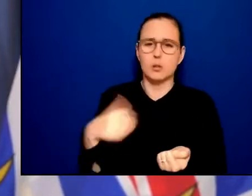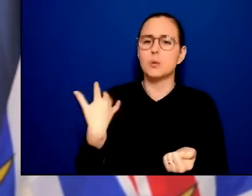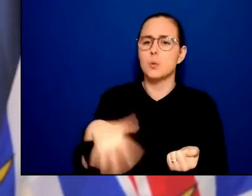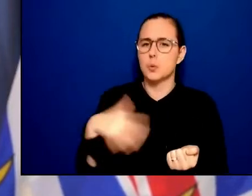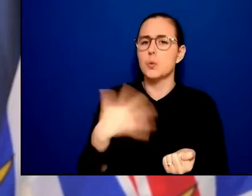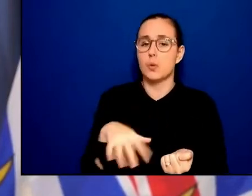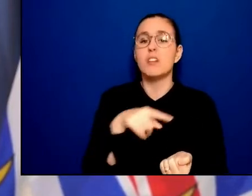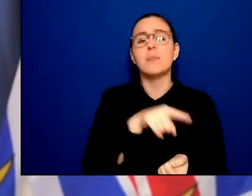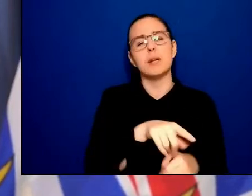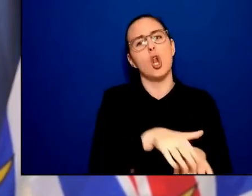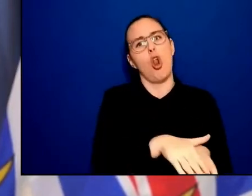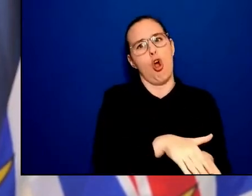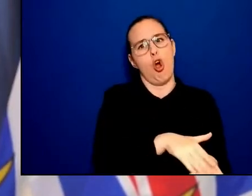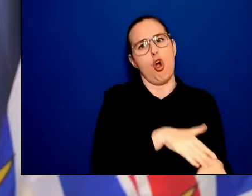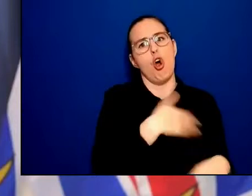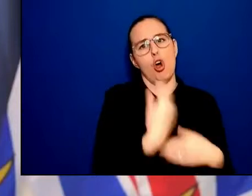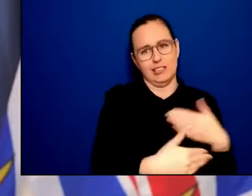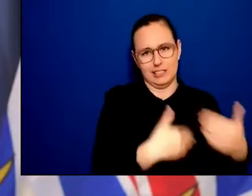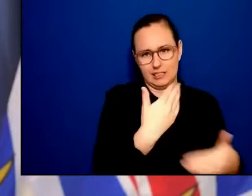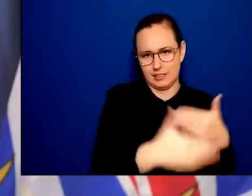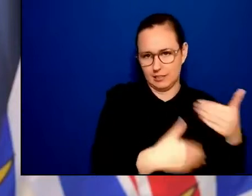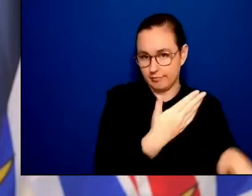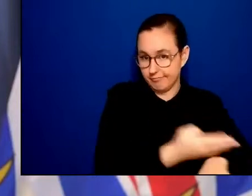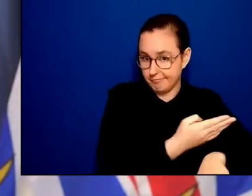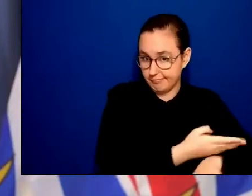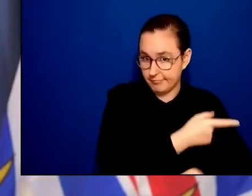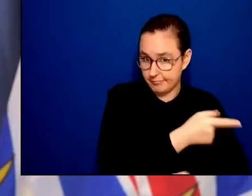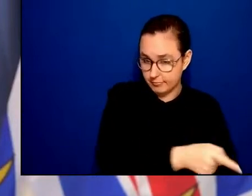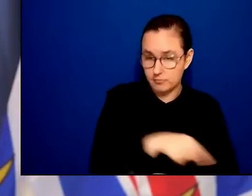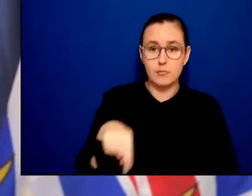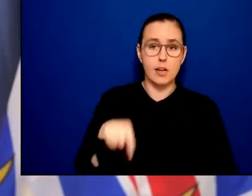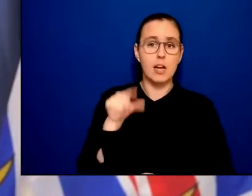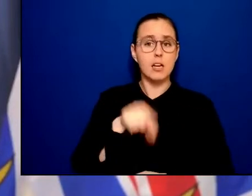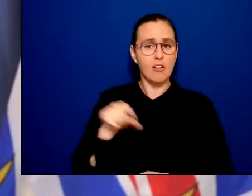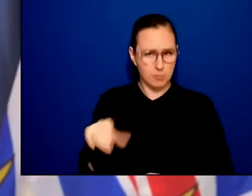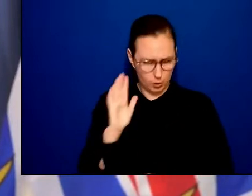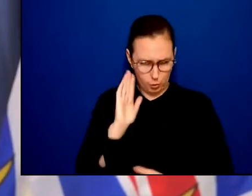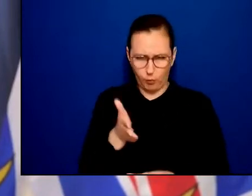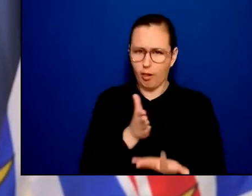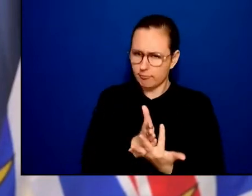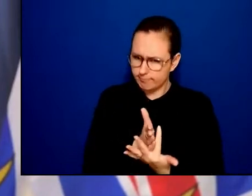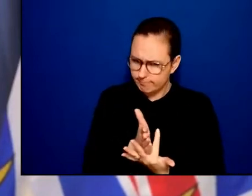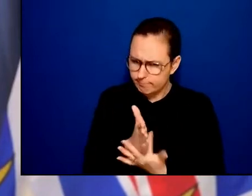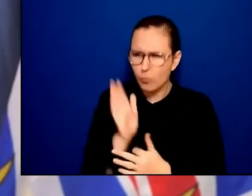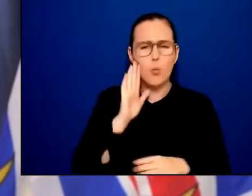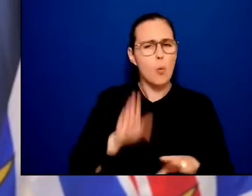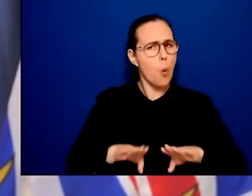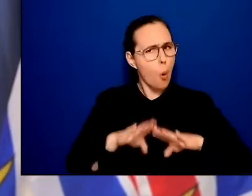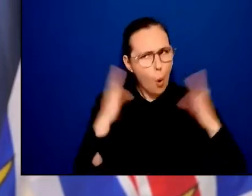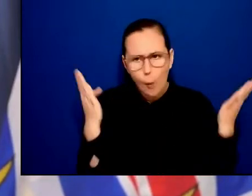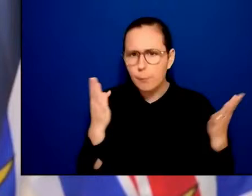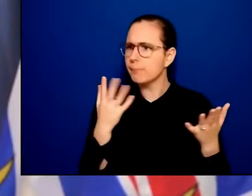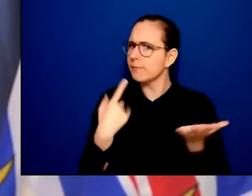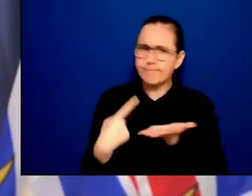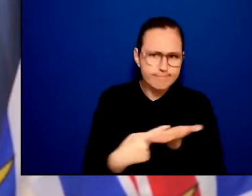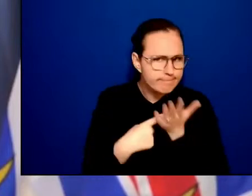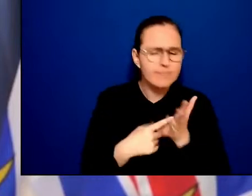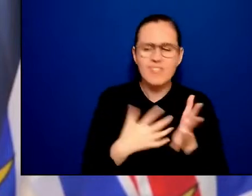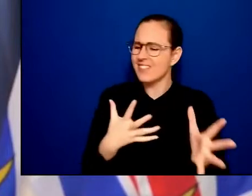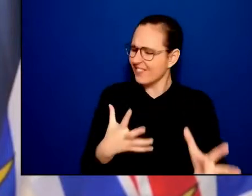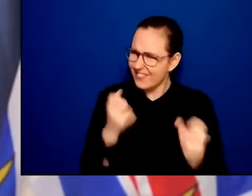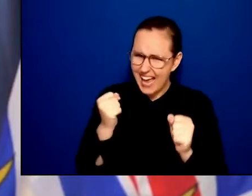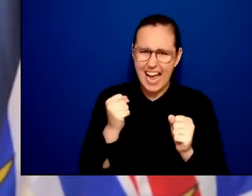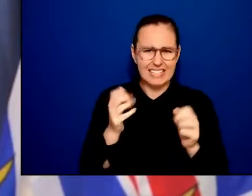to get transportation links open as soon as possible and get people and goods moving. I want to say a word of appreciation for